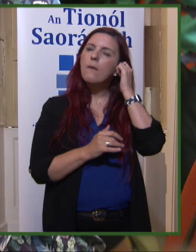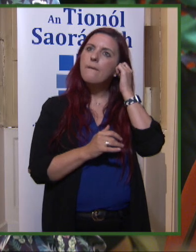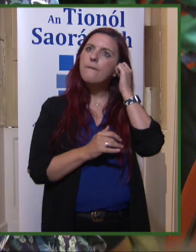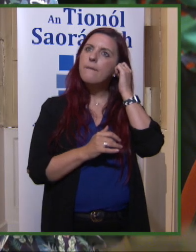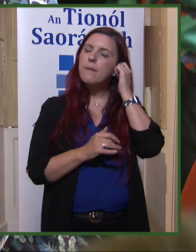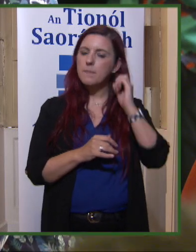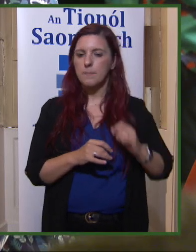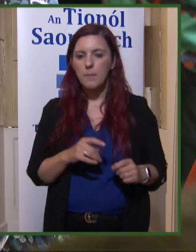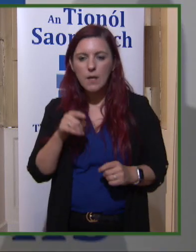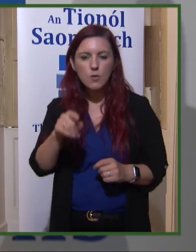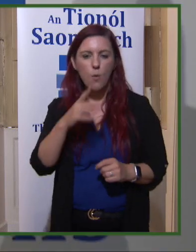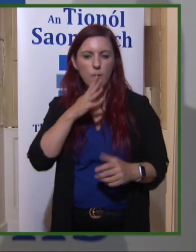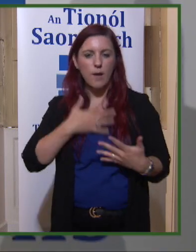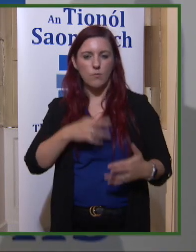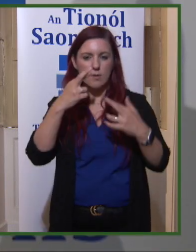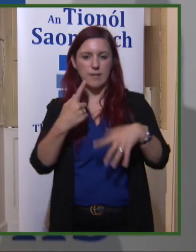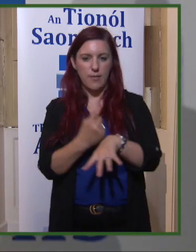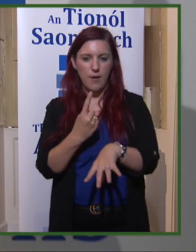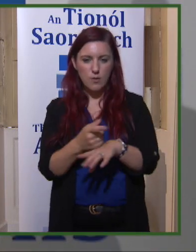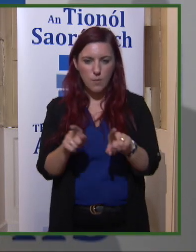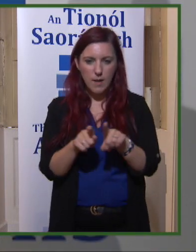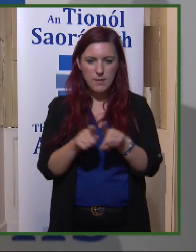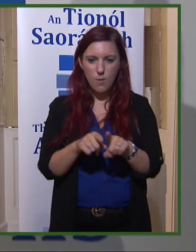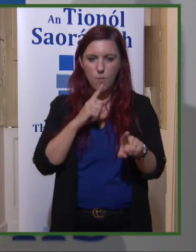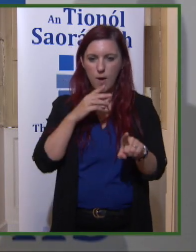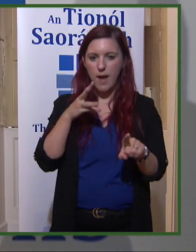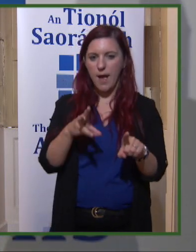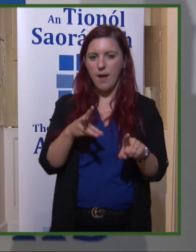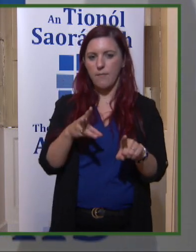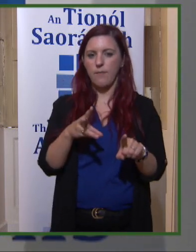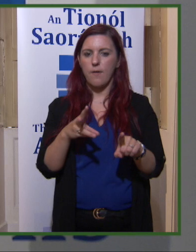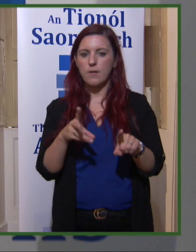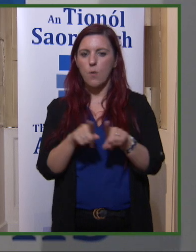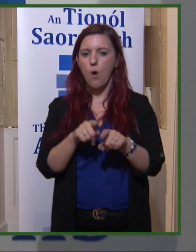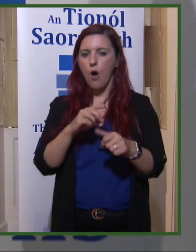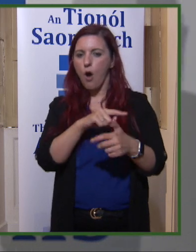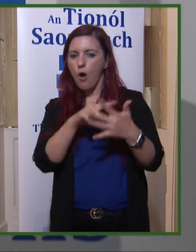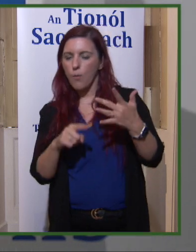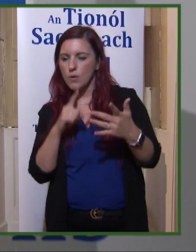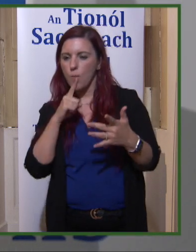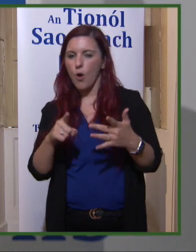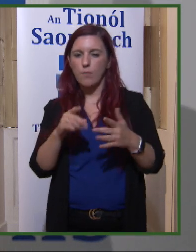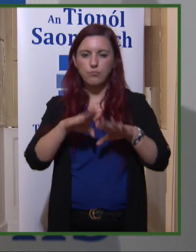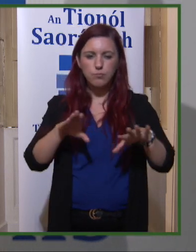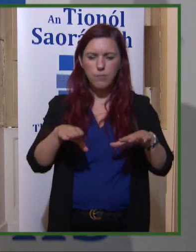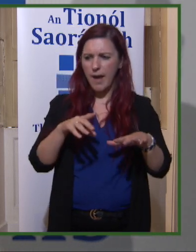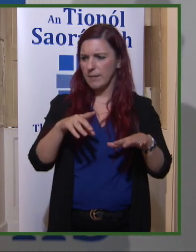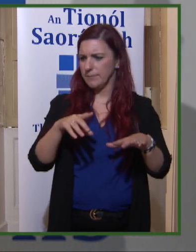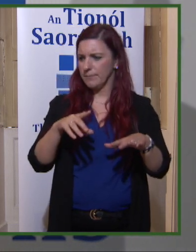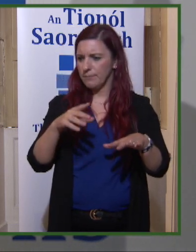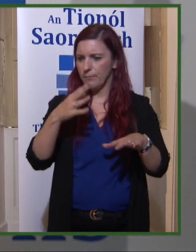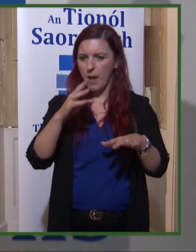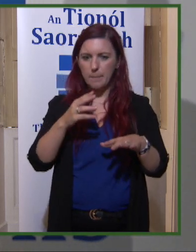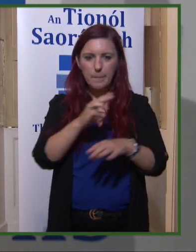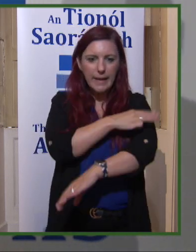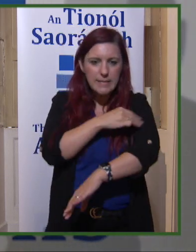our education, primary, further education, Gaeltacht, health, primary, policing and water. And those marks came in approximately around the 35